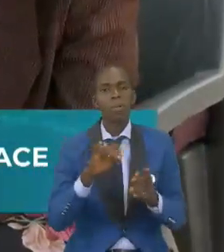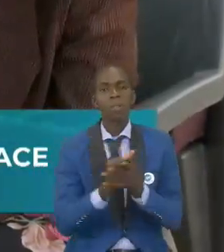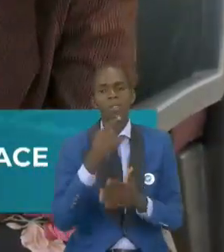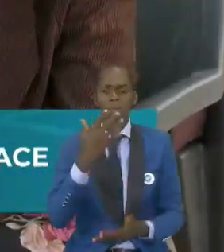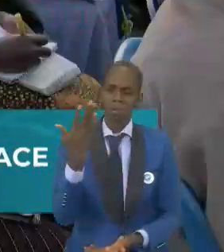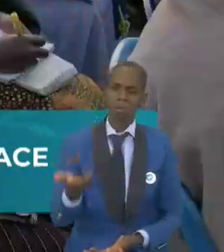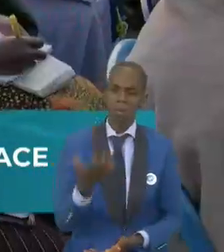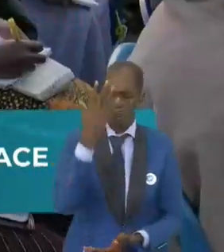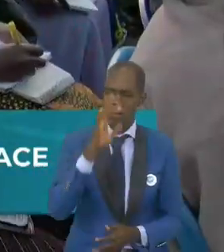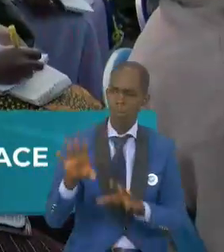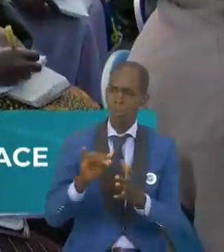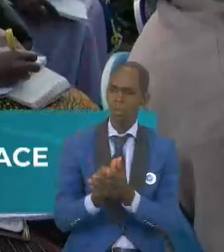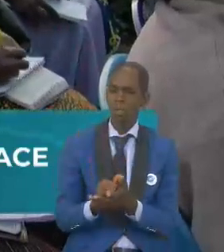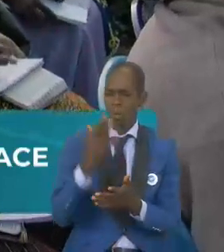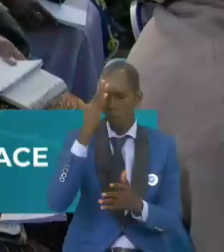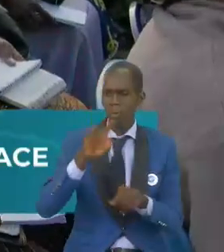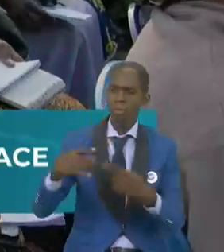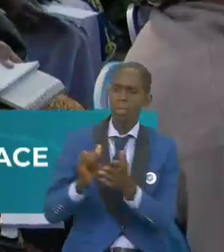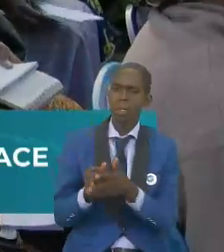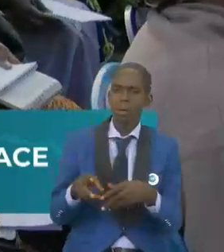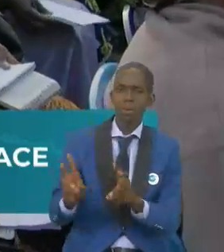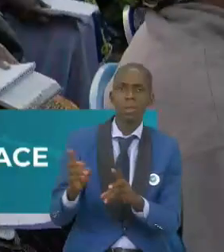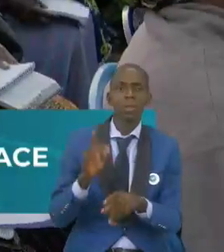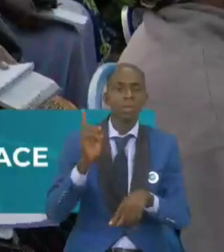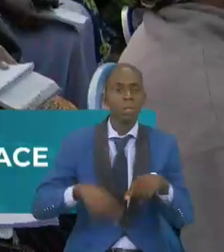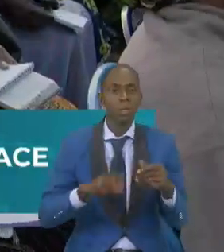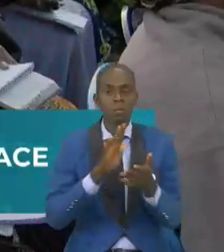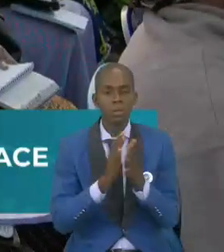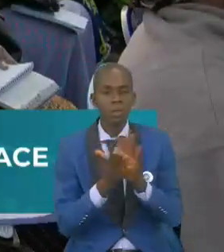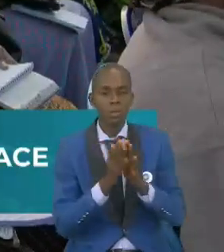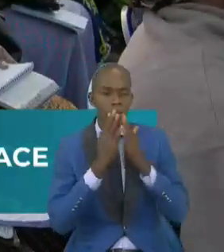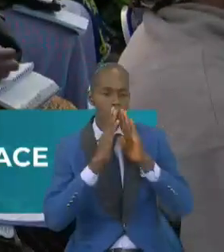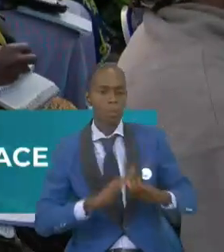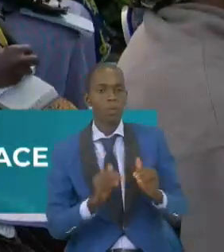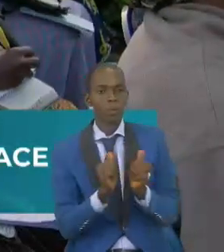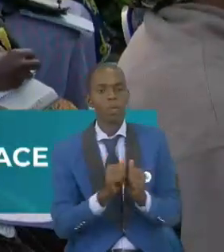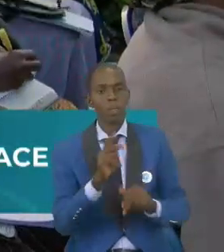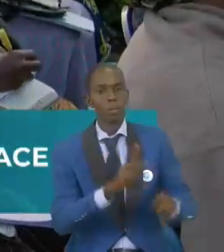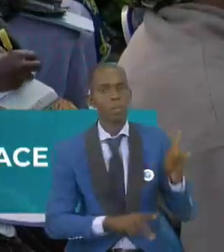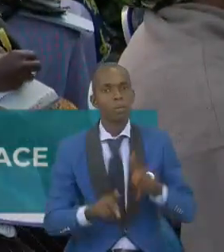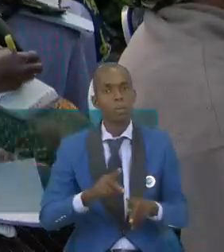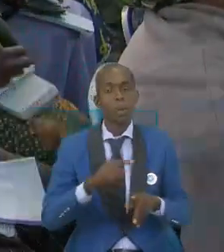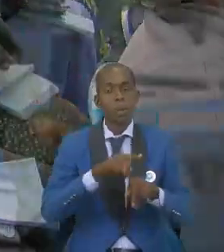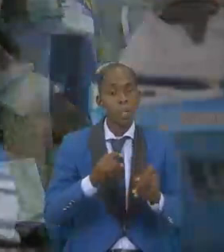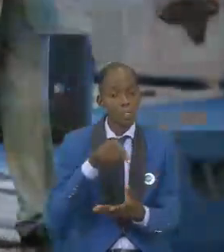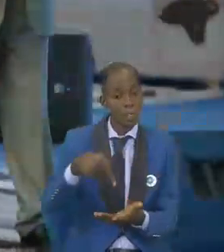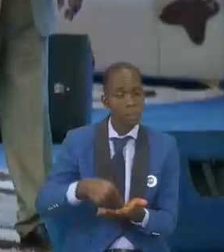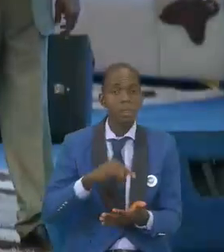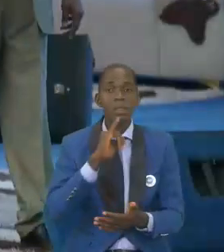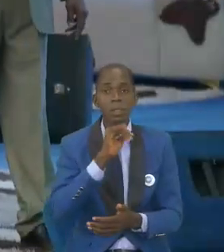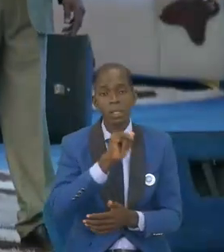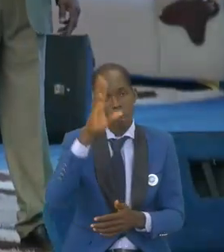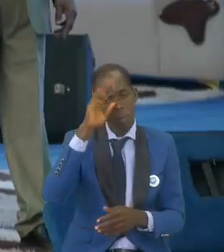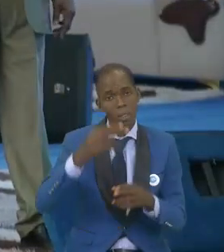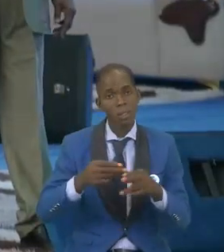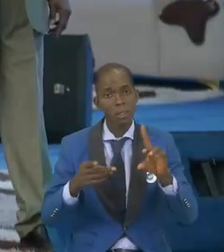that? Why are you going that way? They cannot even be at peace. But this is a man that went to the lion's den,